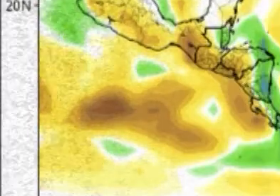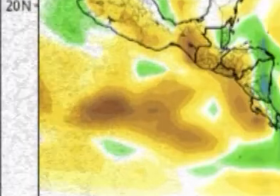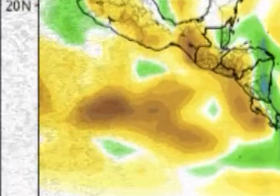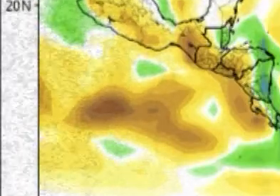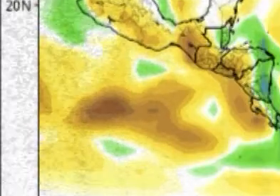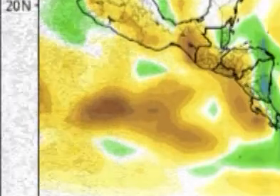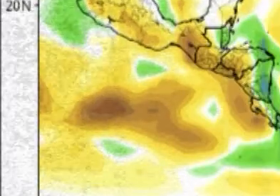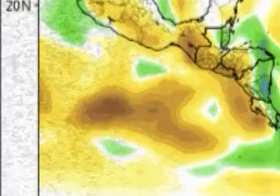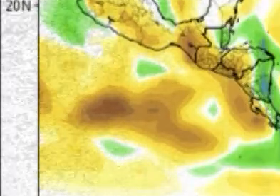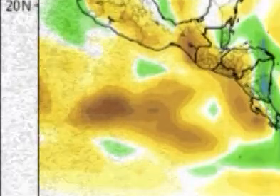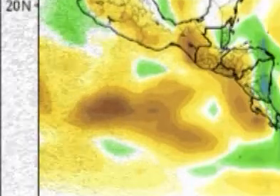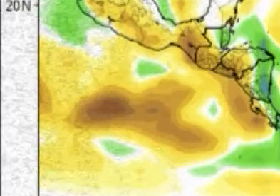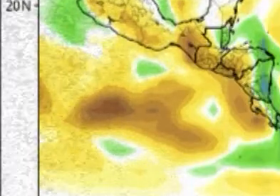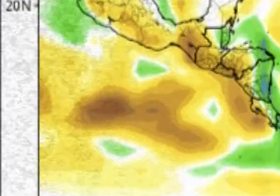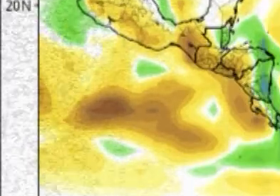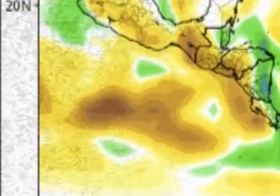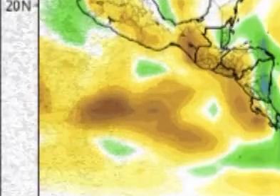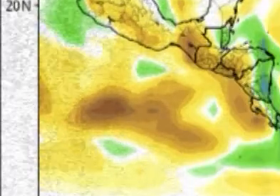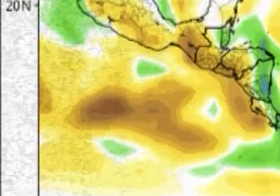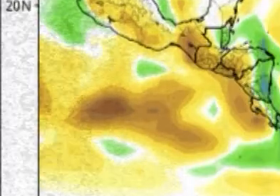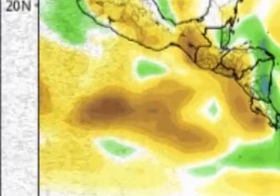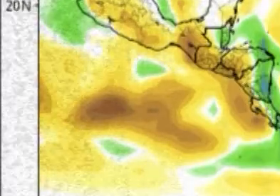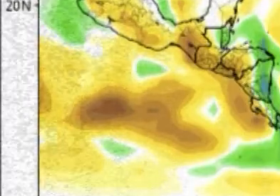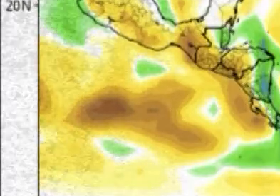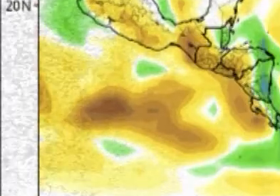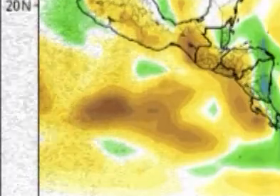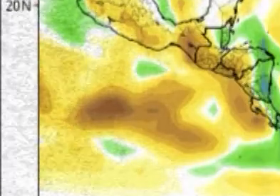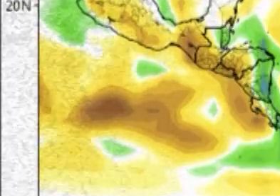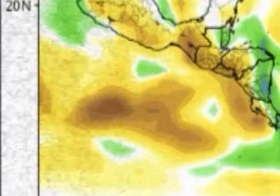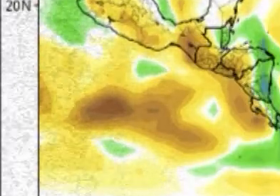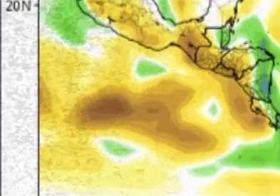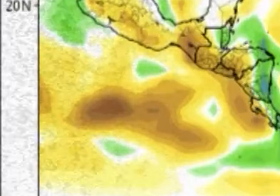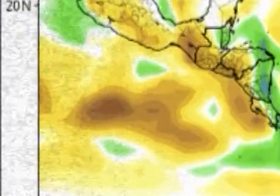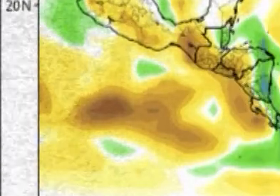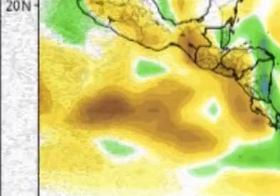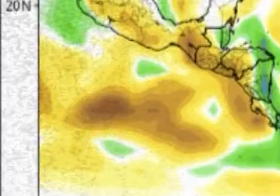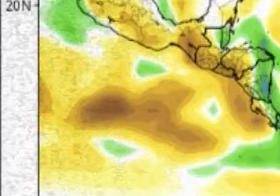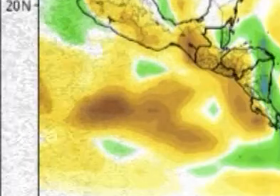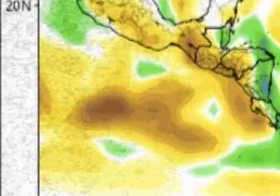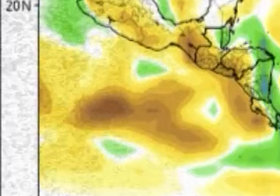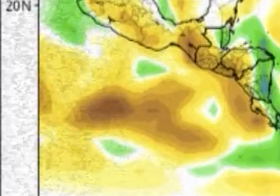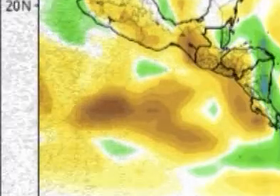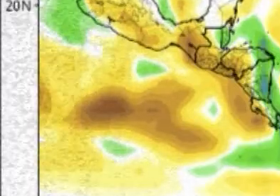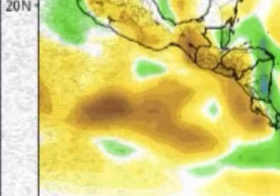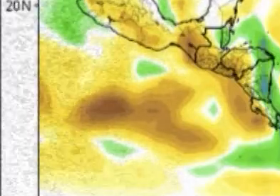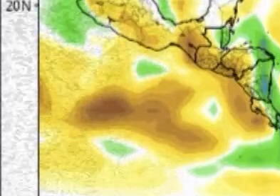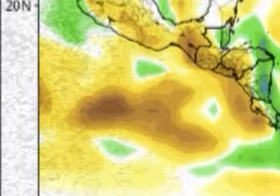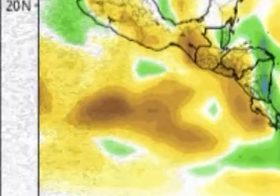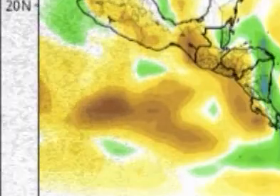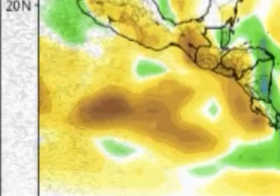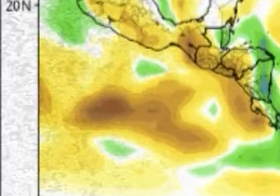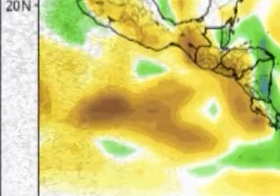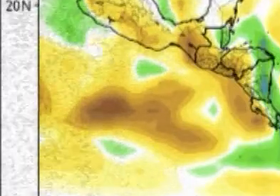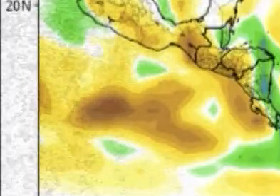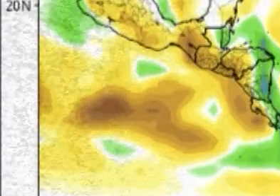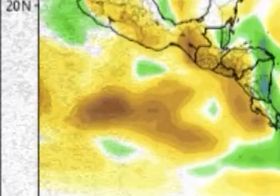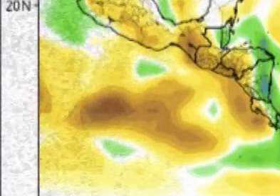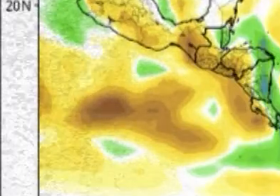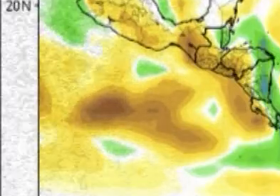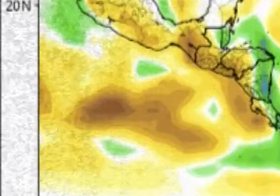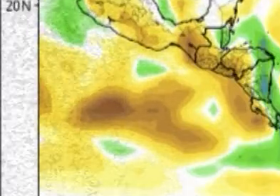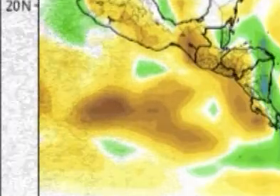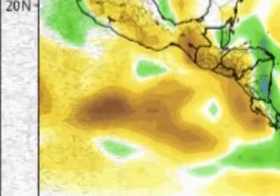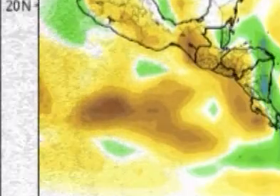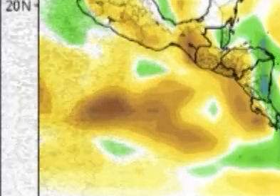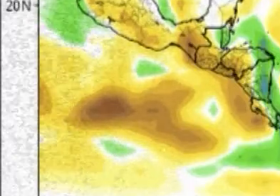month. Now, wet days, meaning days with a higher likelihood of heavier showers, are currently projected around the 4th to 5th,